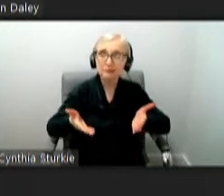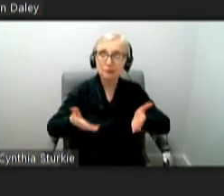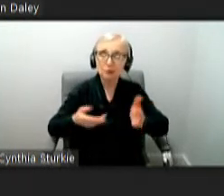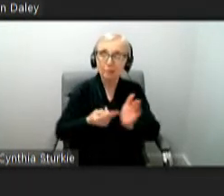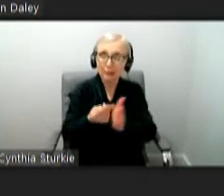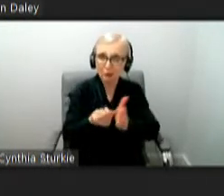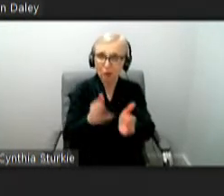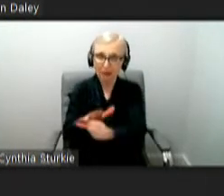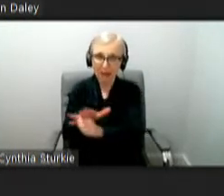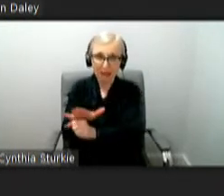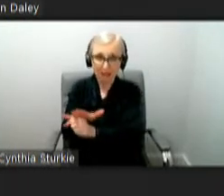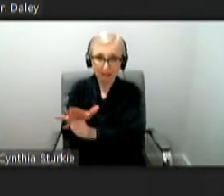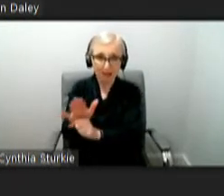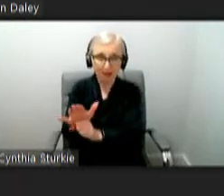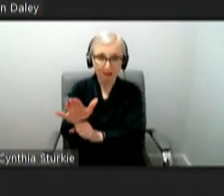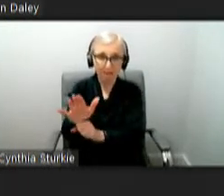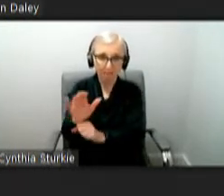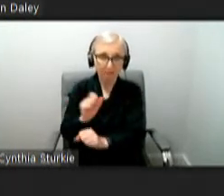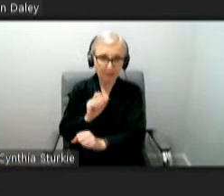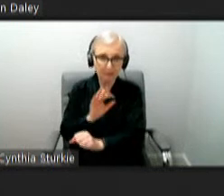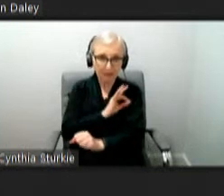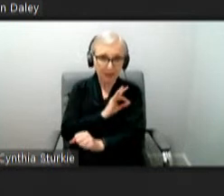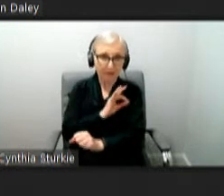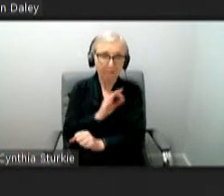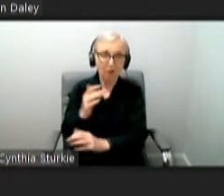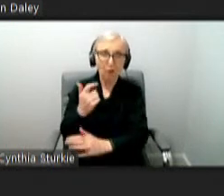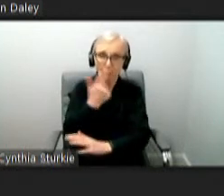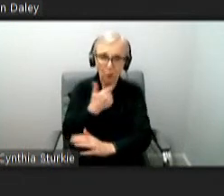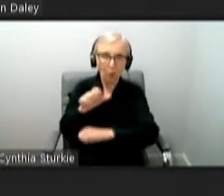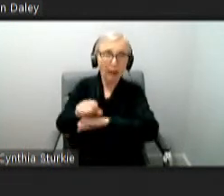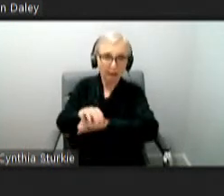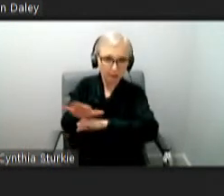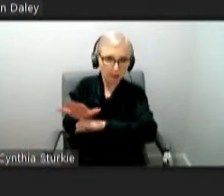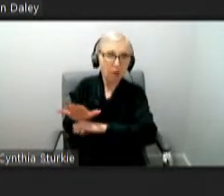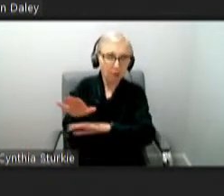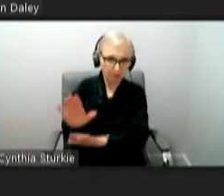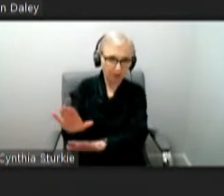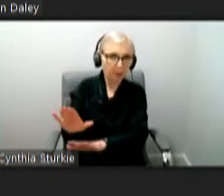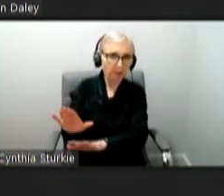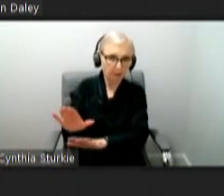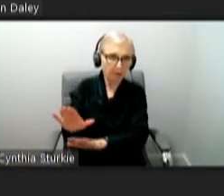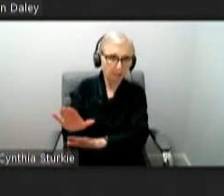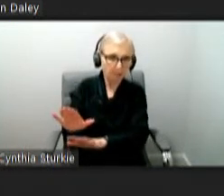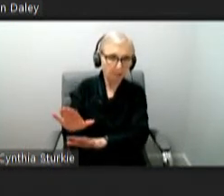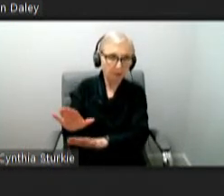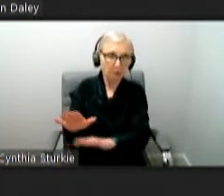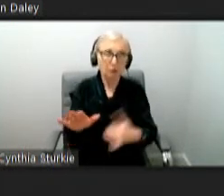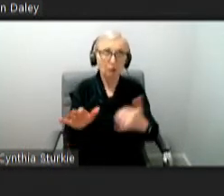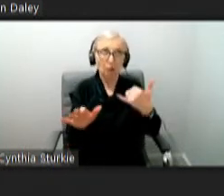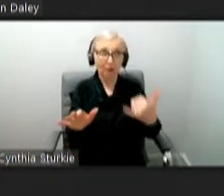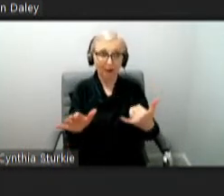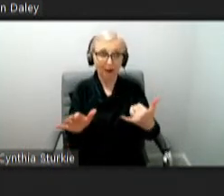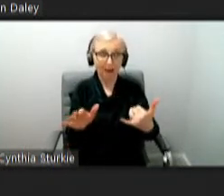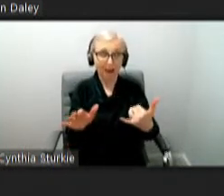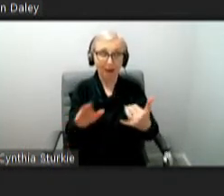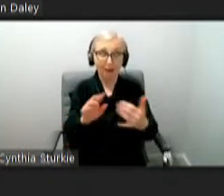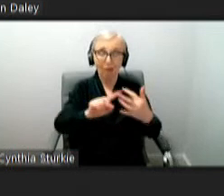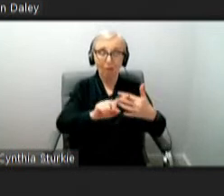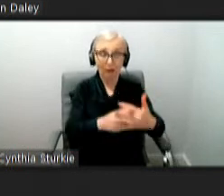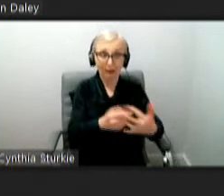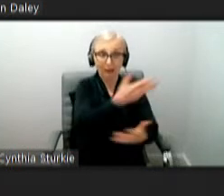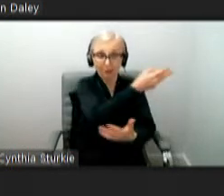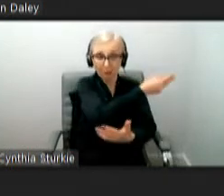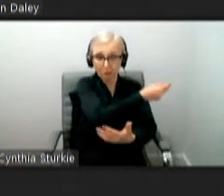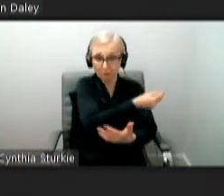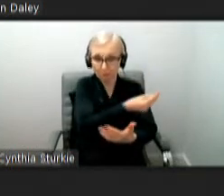they're using their staff and their bed capacity to meet the demands of those who need it the most. And so we do hear